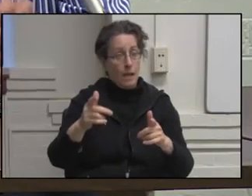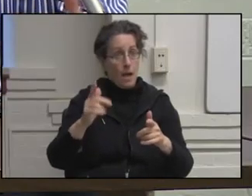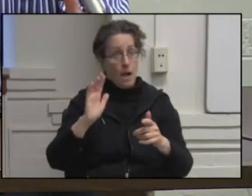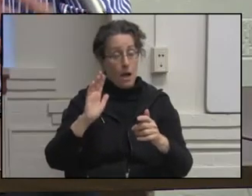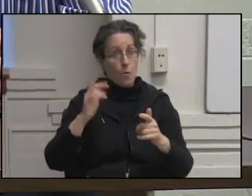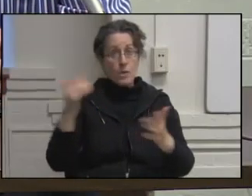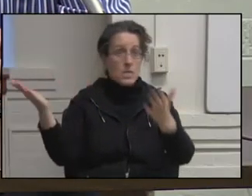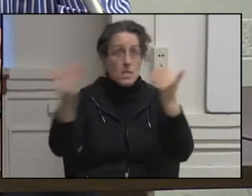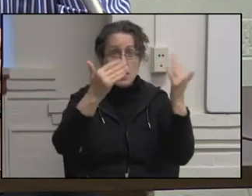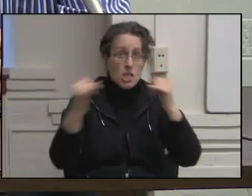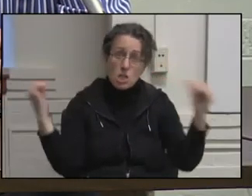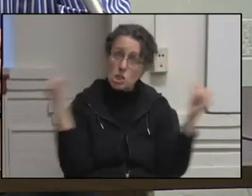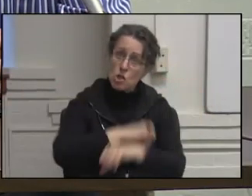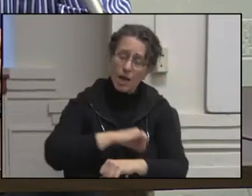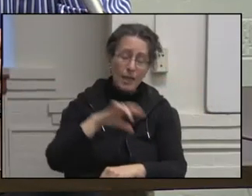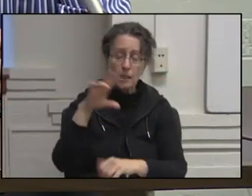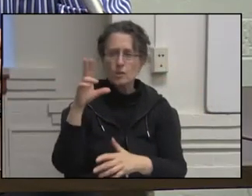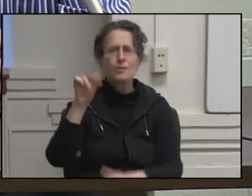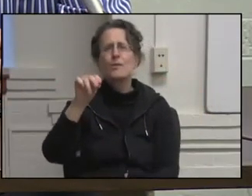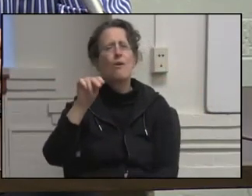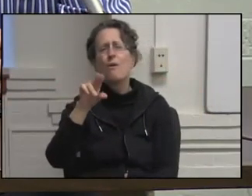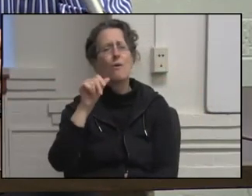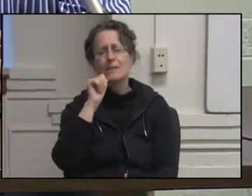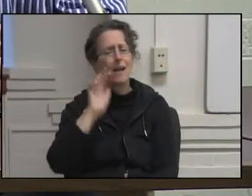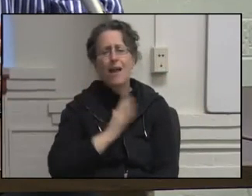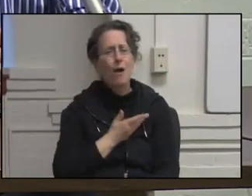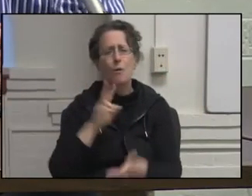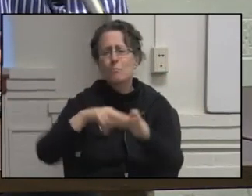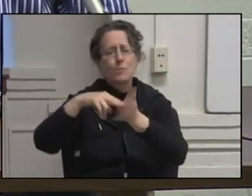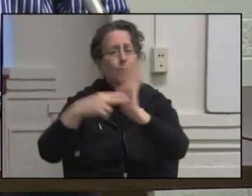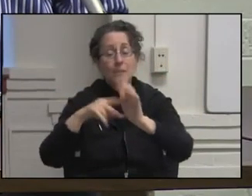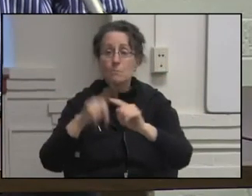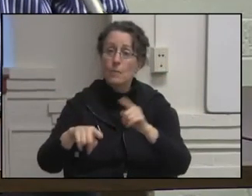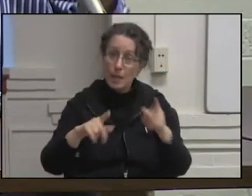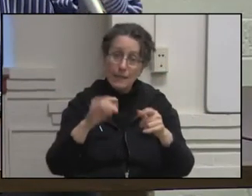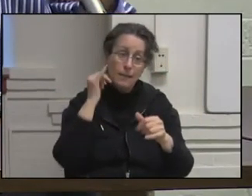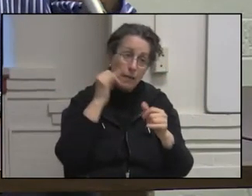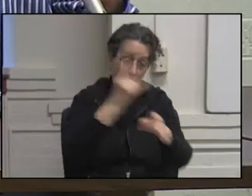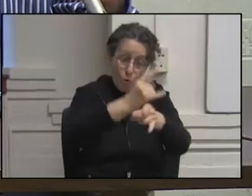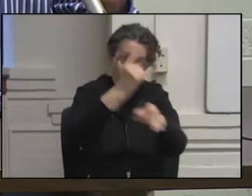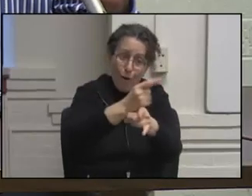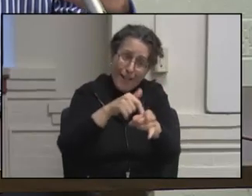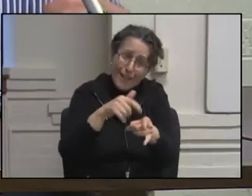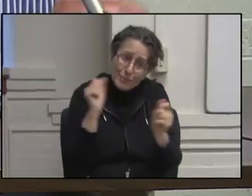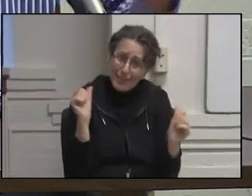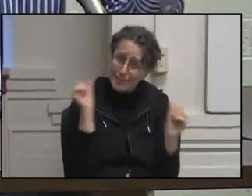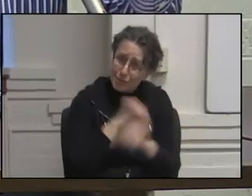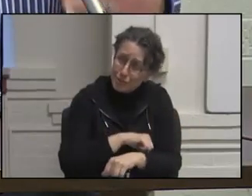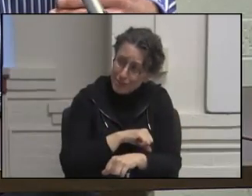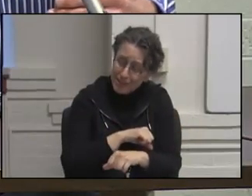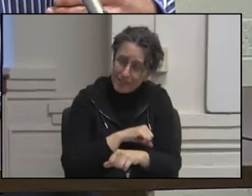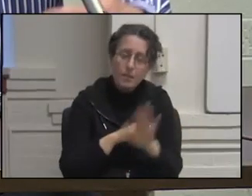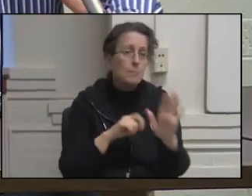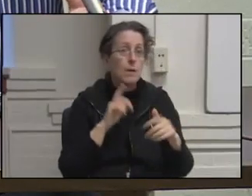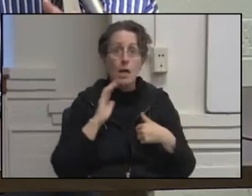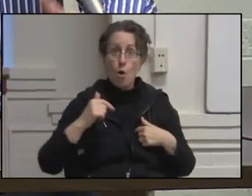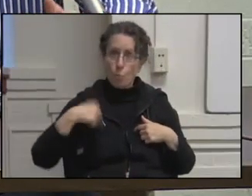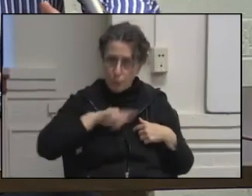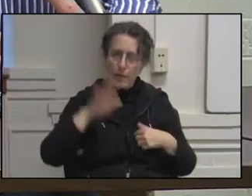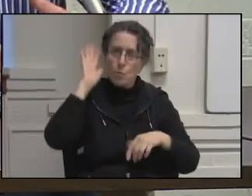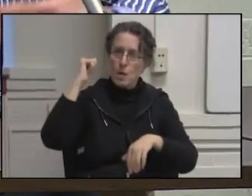and get drunk. But yeah, it does have alcohol in it. And again, we, you know, it's on our insistence that we have somebody that stands at that, you